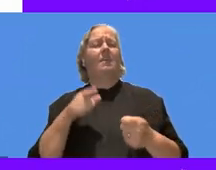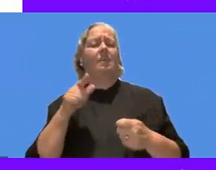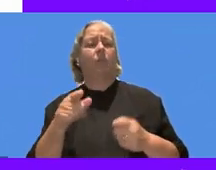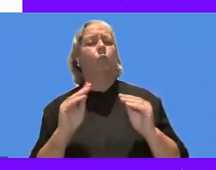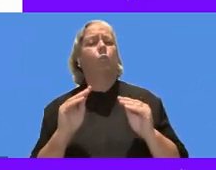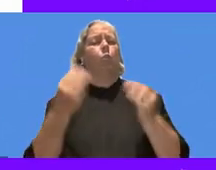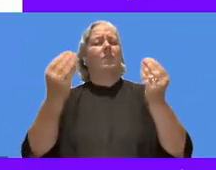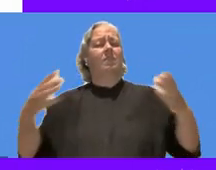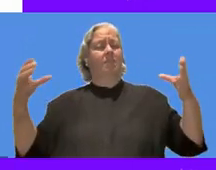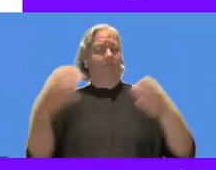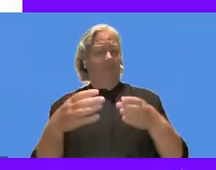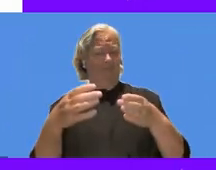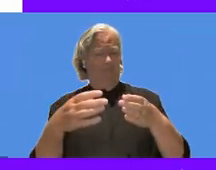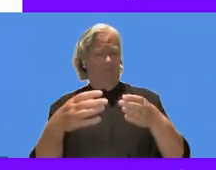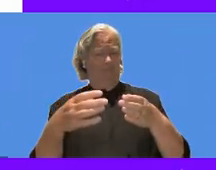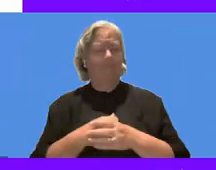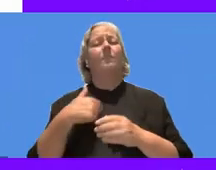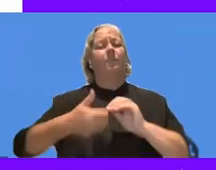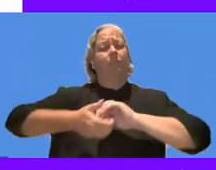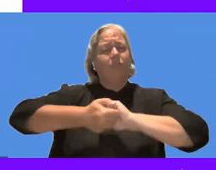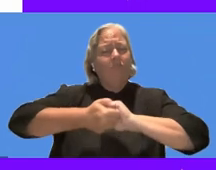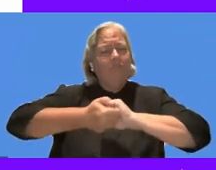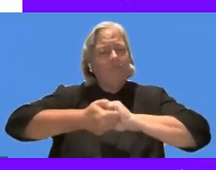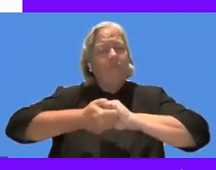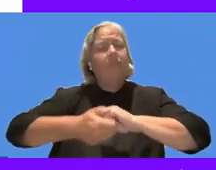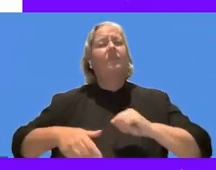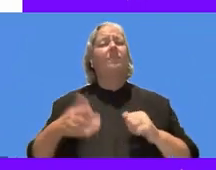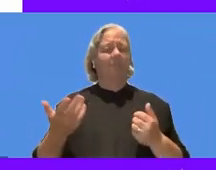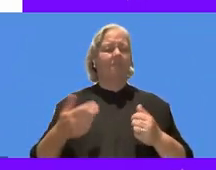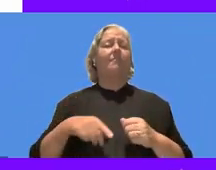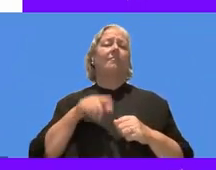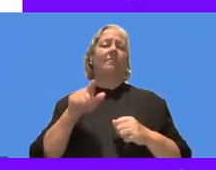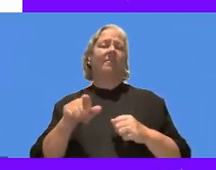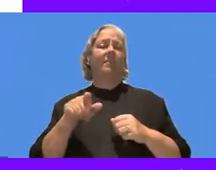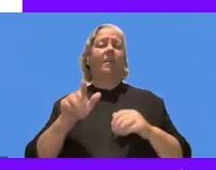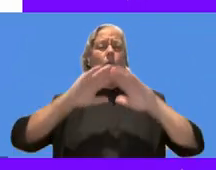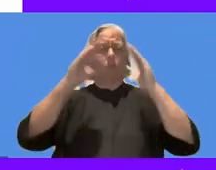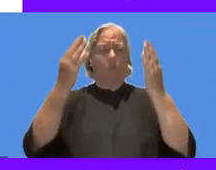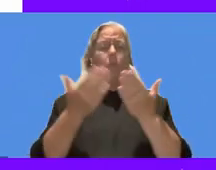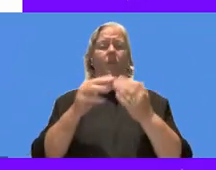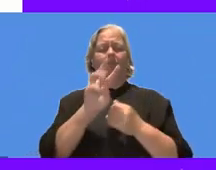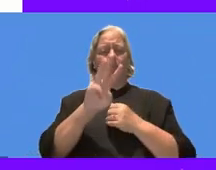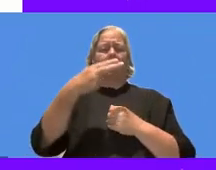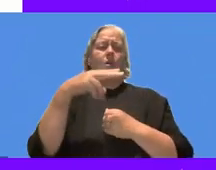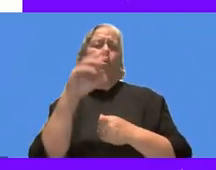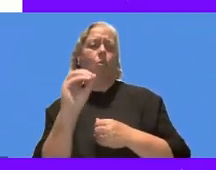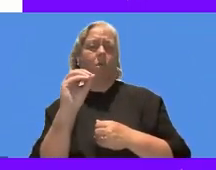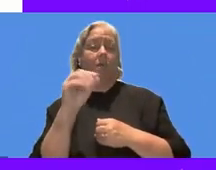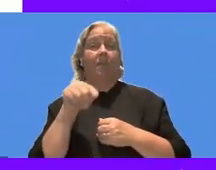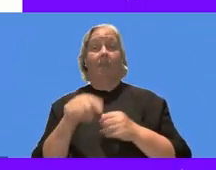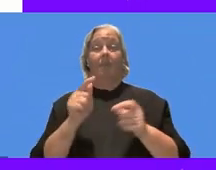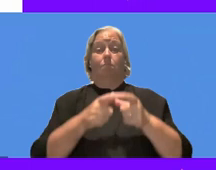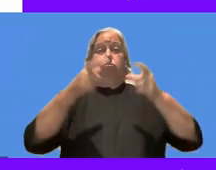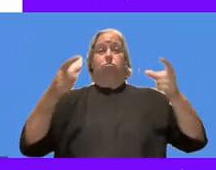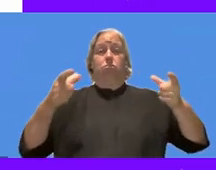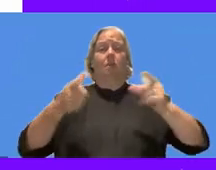PMNCH, the Partnership for Maternal, Newborn, and Child Health, which is hosted by the World Health Organization. This is the world's largest alliance working to improve